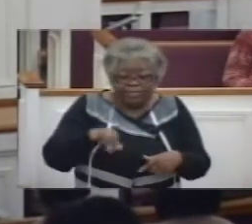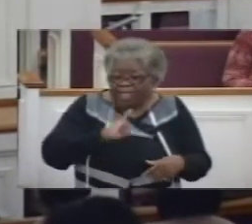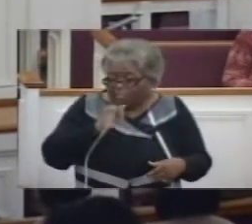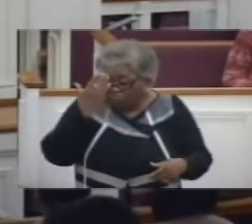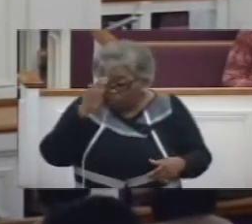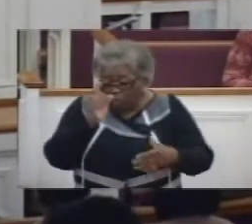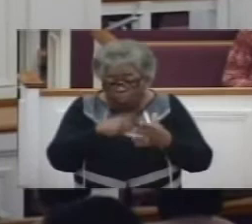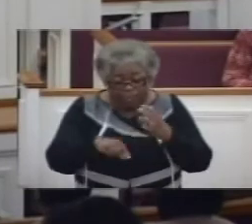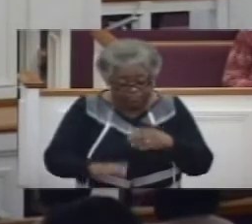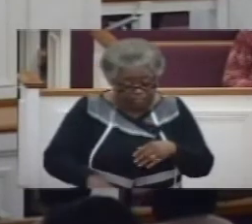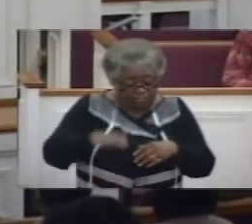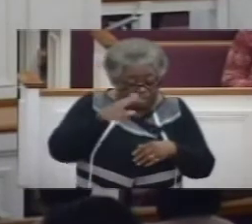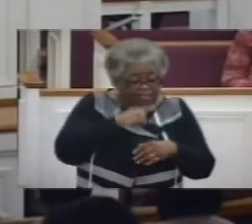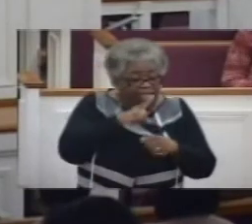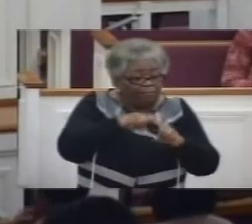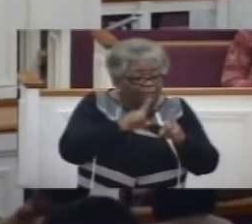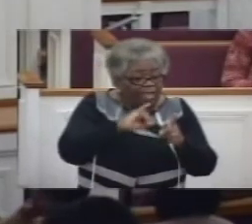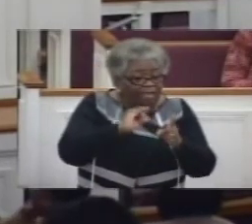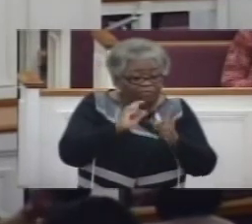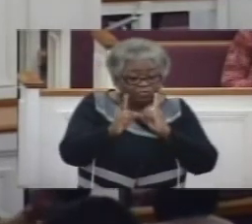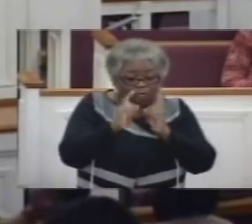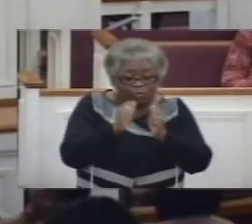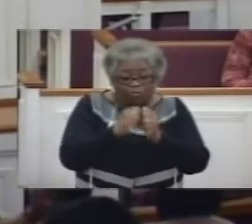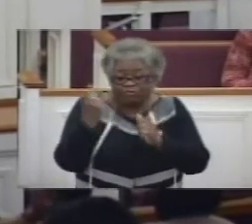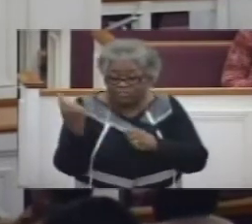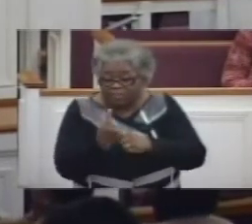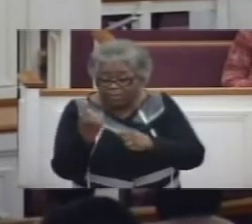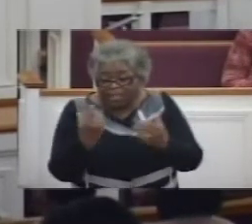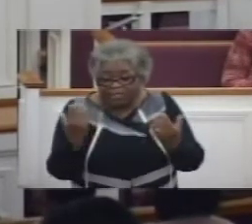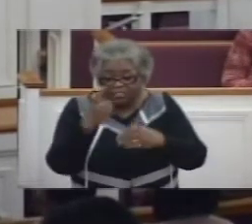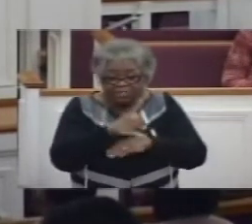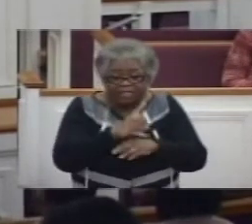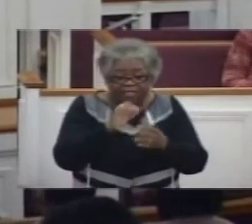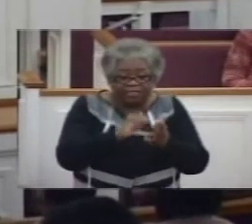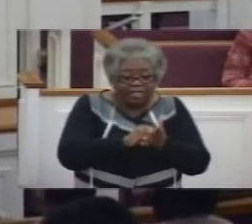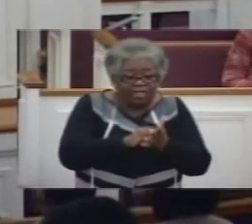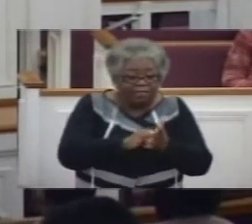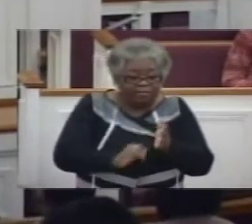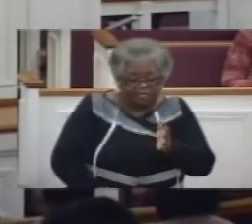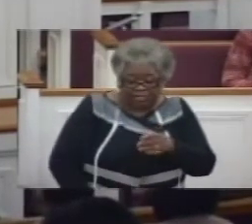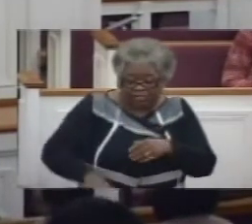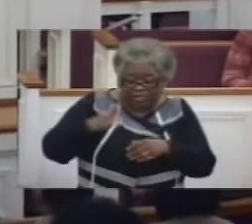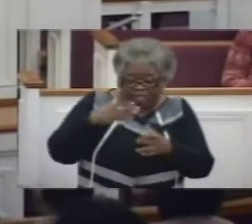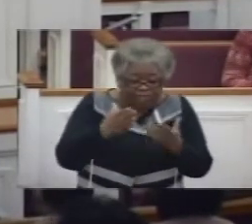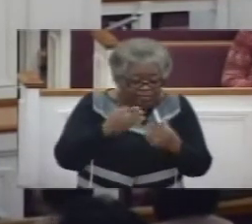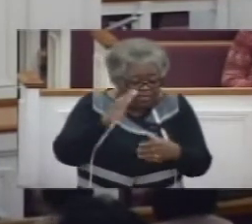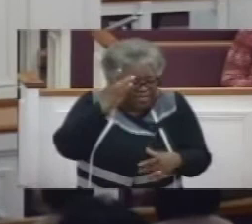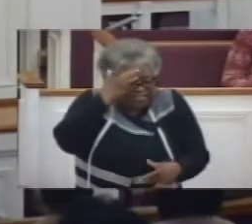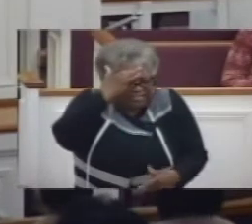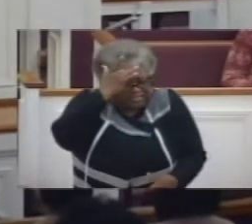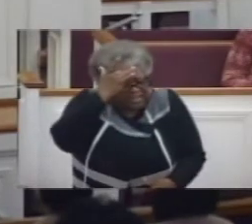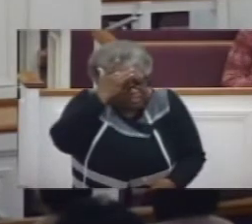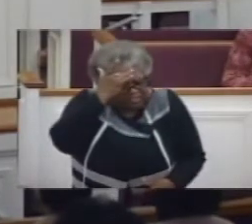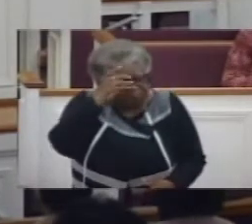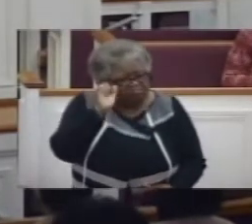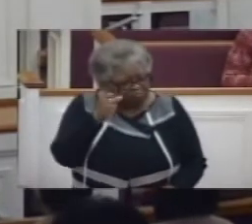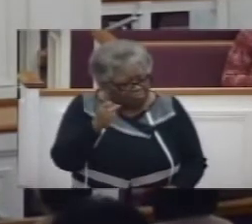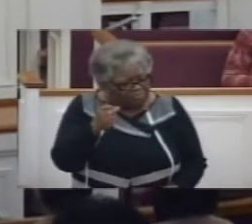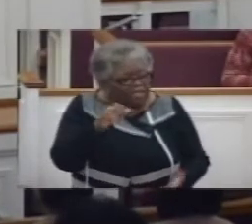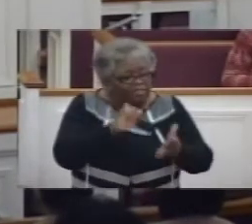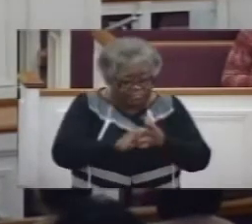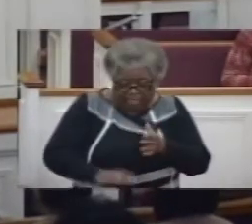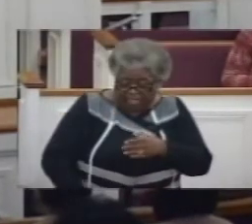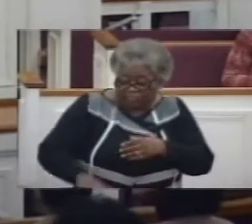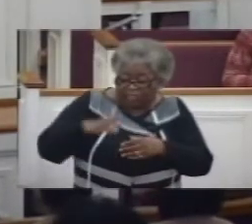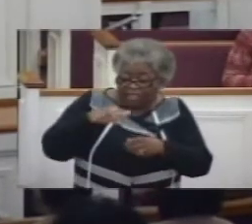what the giant is, but I'm talking to somebody today. That giant might be sickness. That